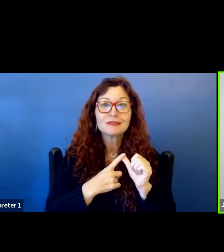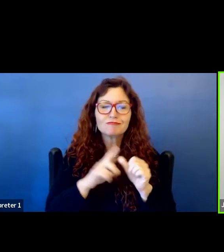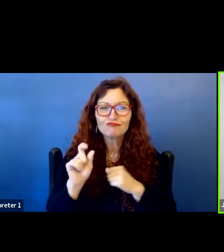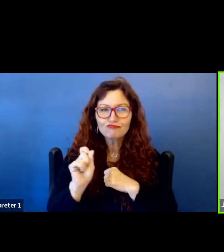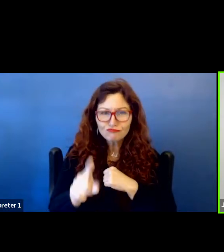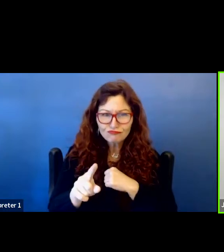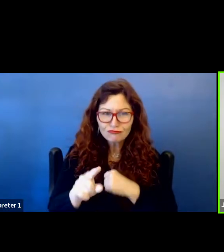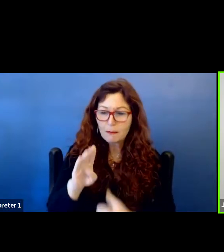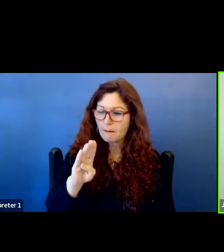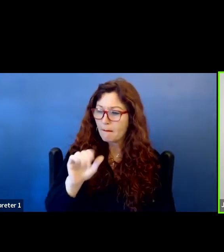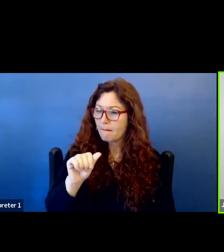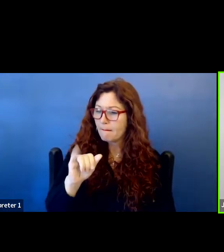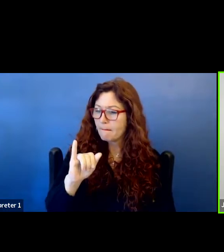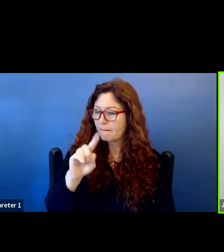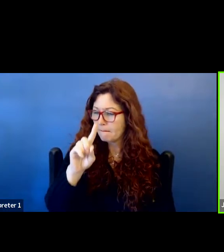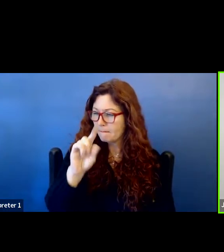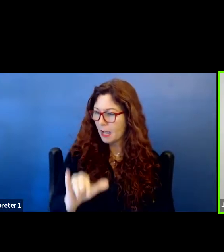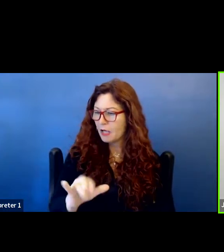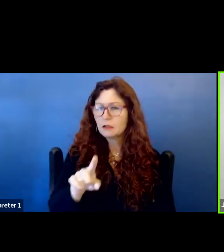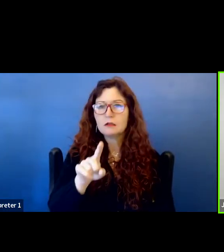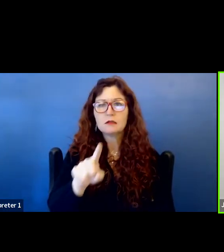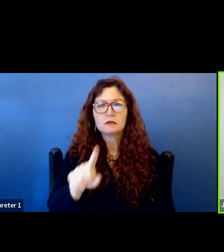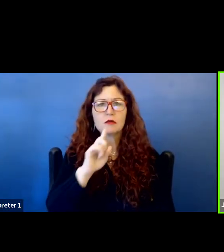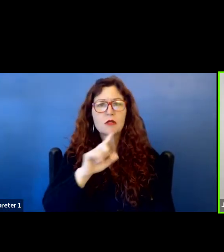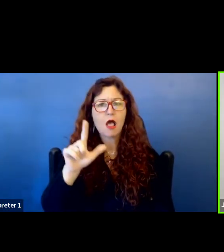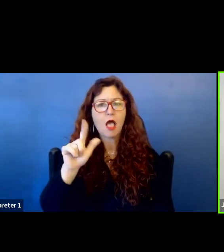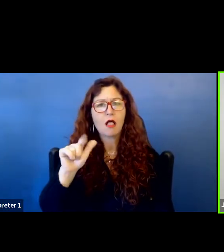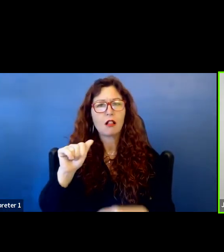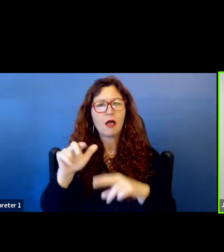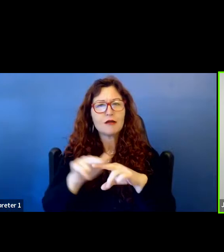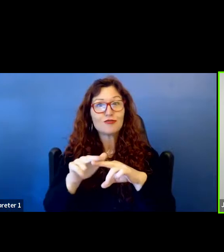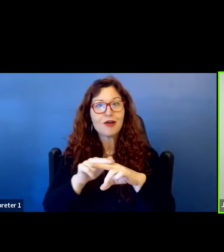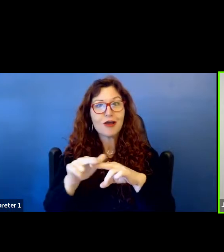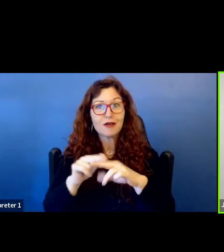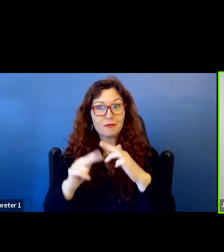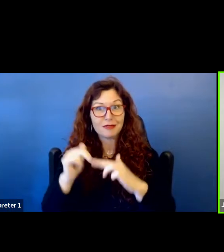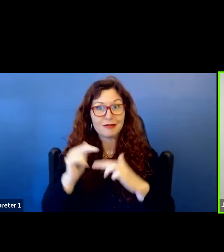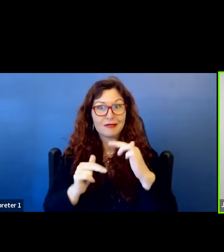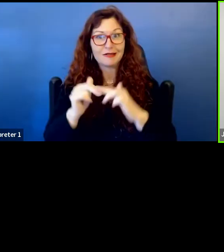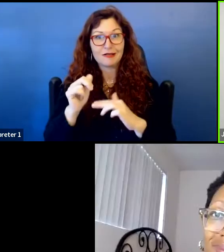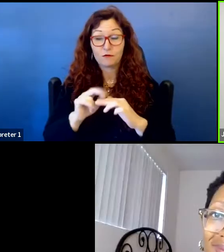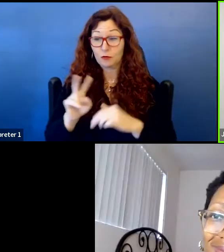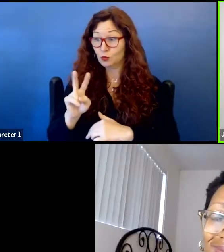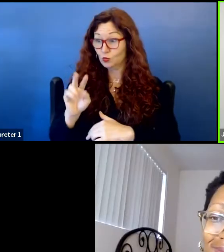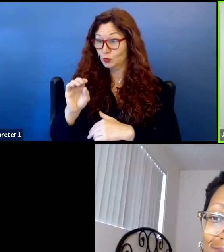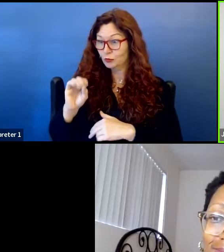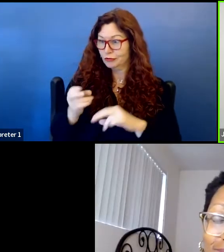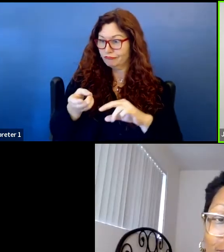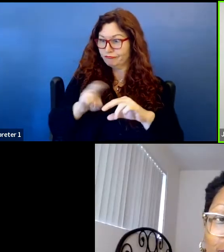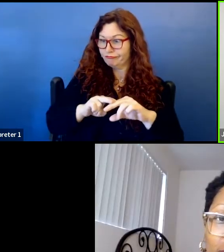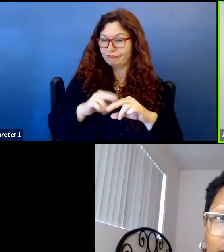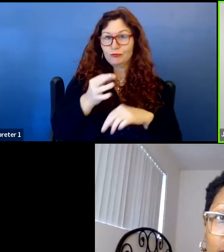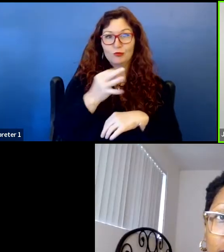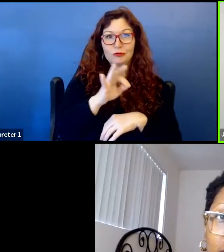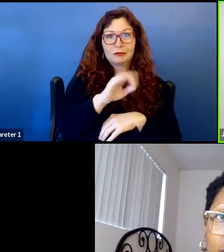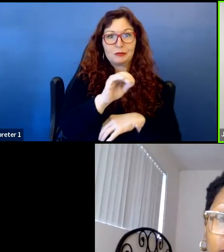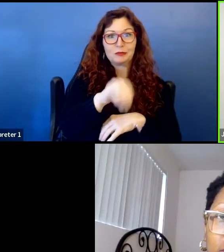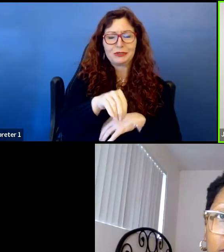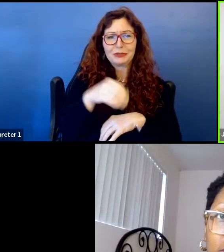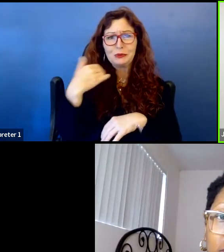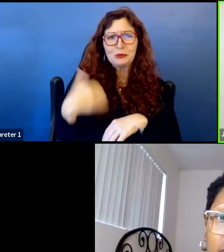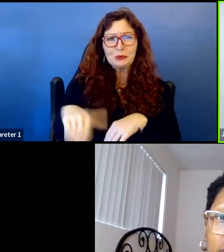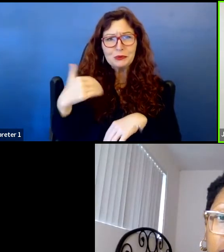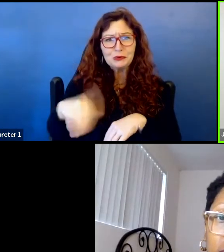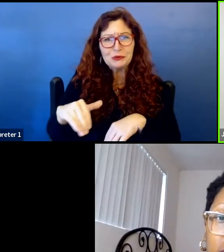increase in black representation on the la metro project is truly remarkable from two percent to